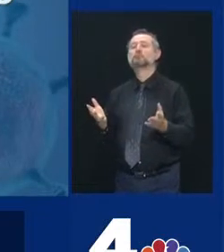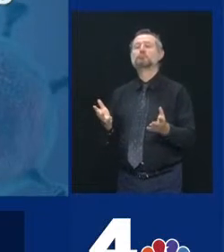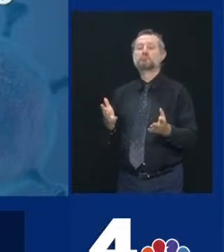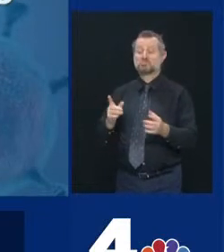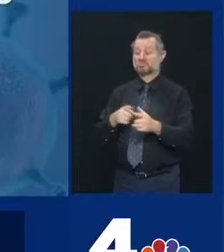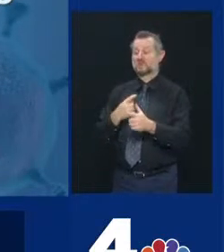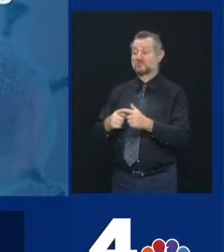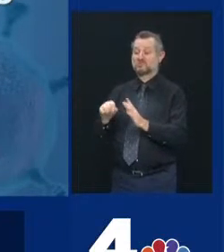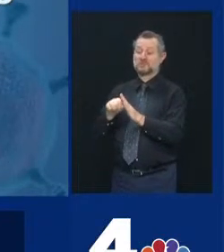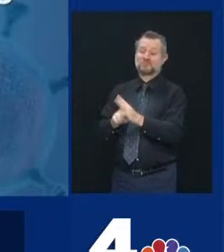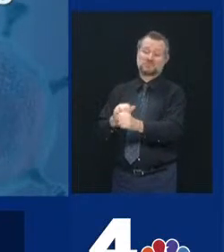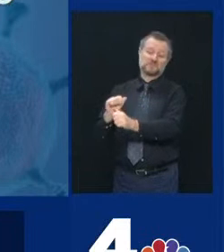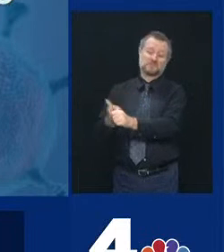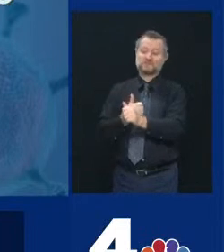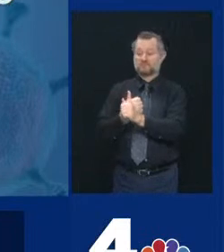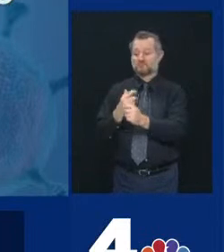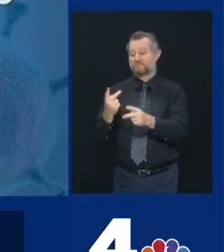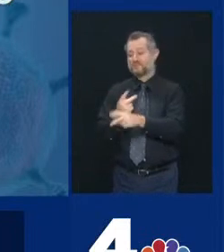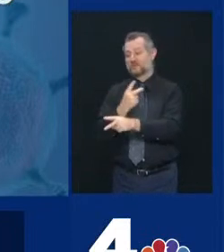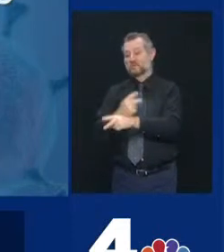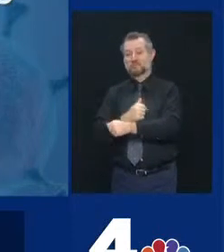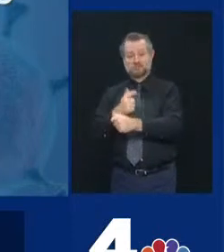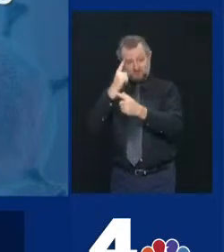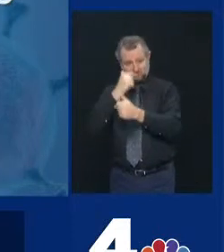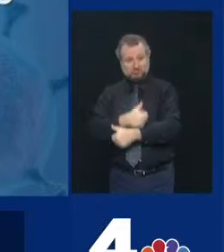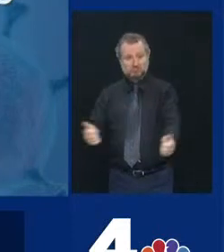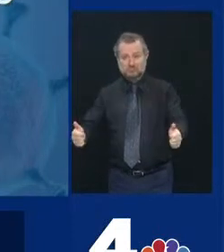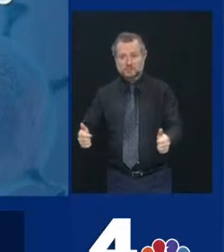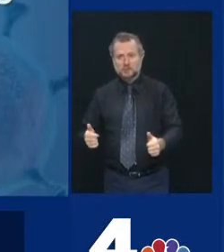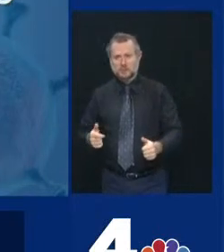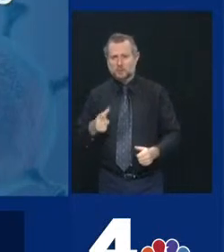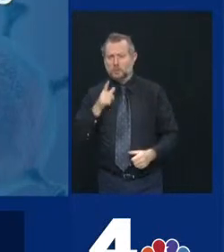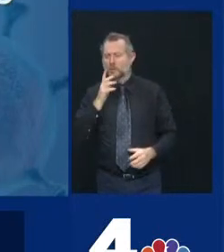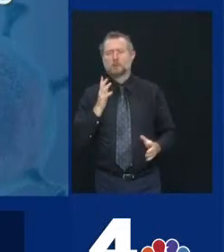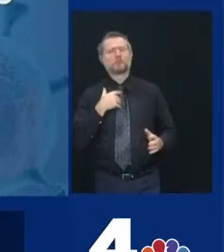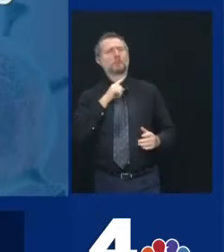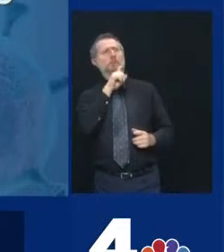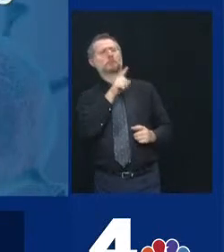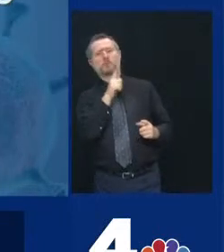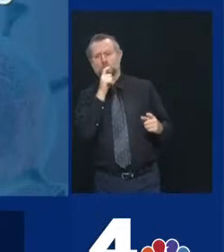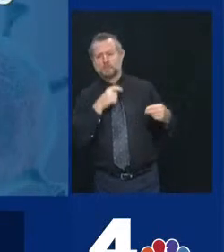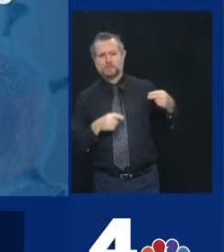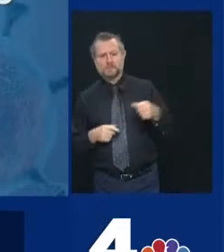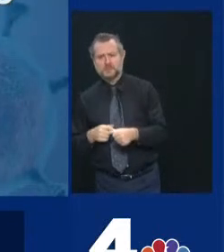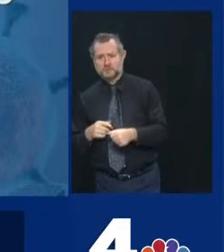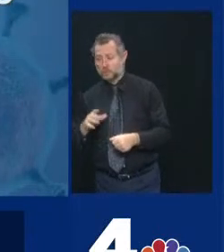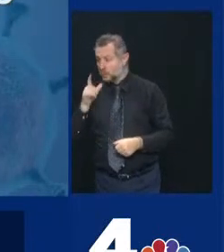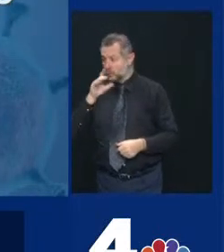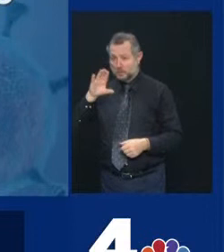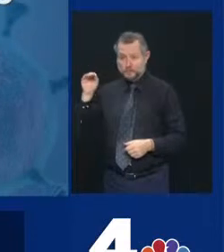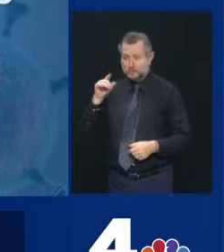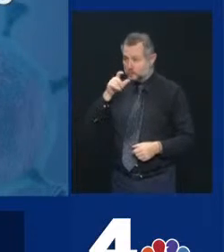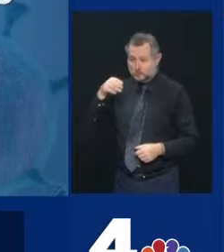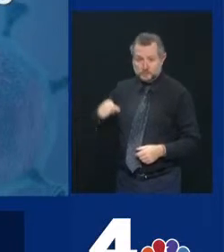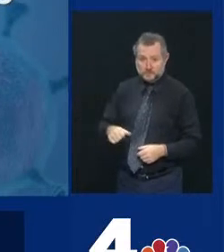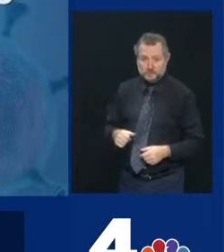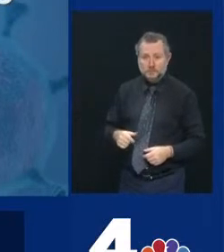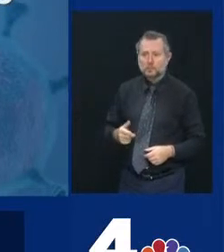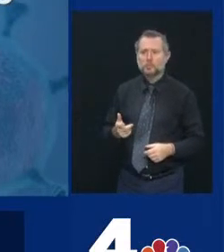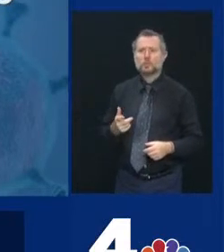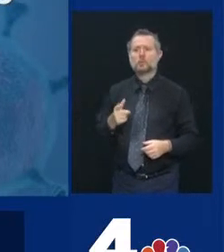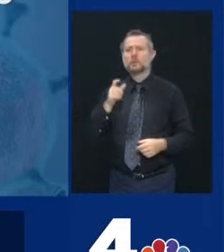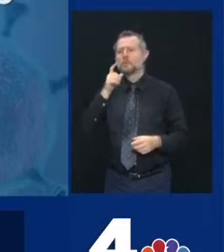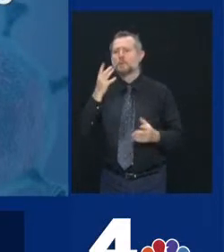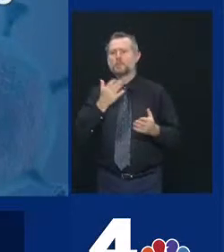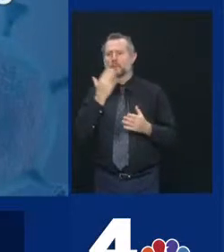to do it. Who pays? Insurance companies, what happens for the uninsured people? How do